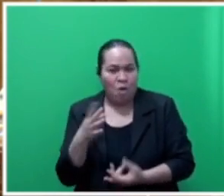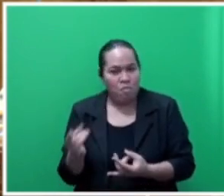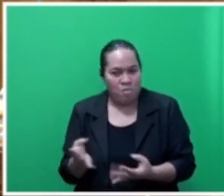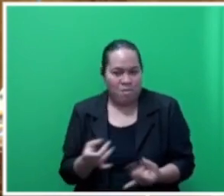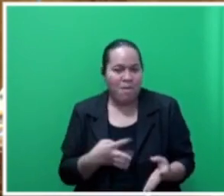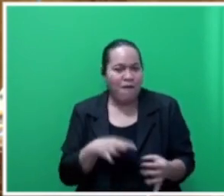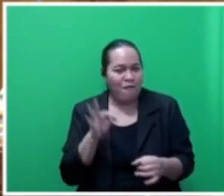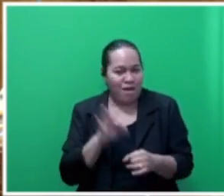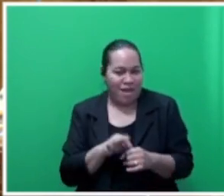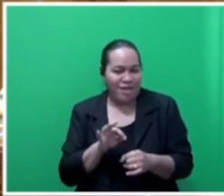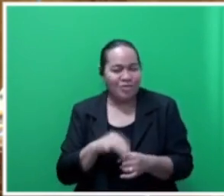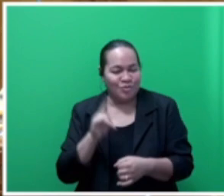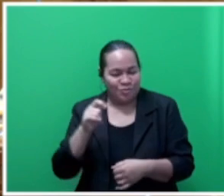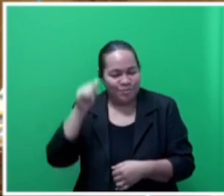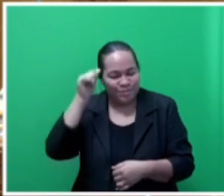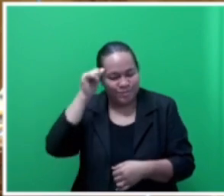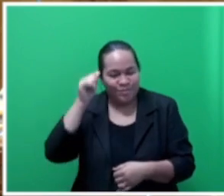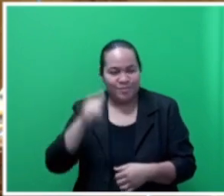the elections as well.